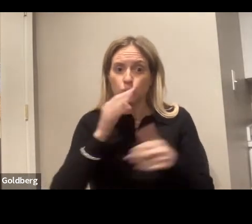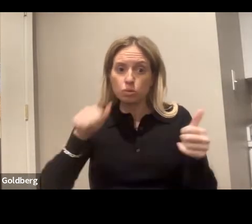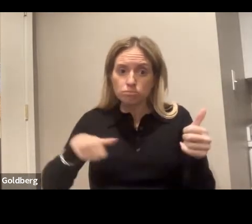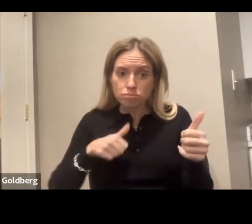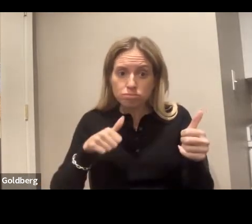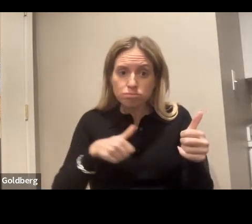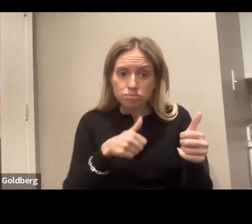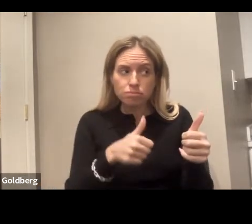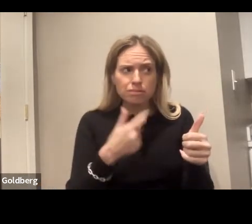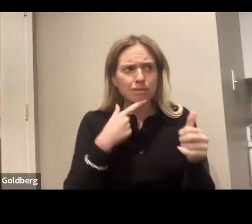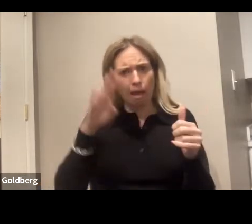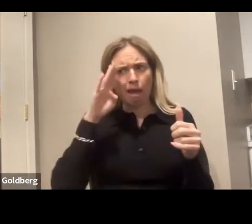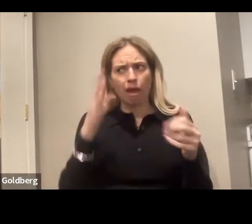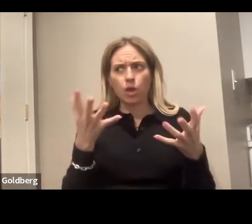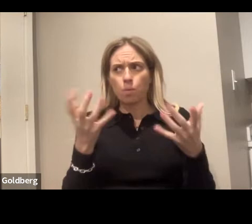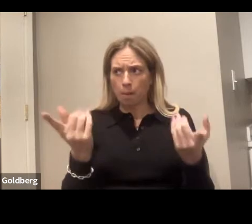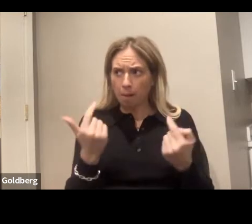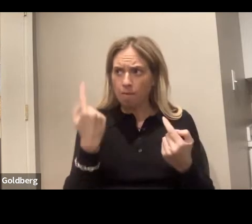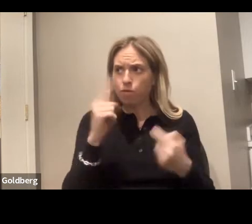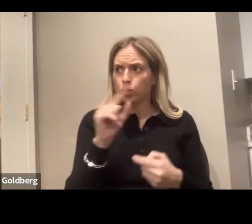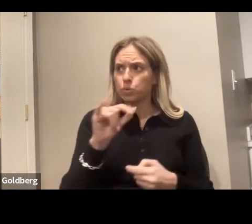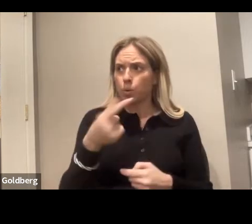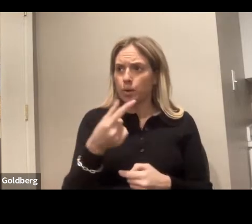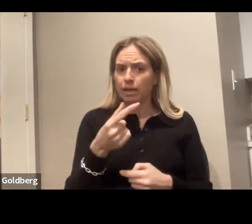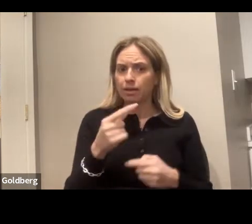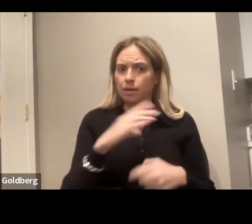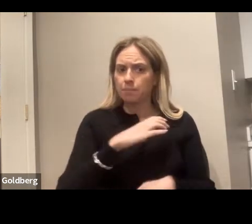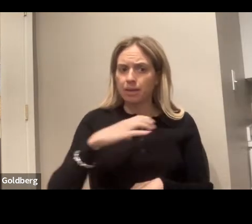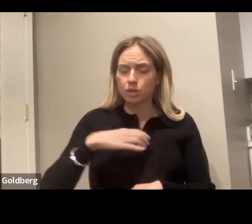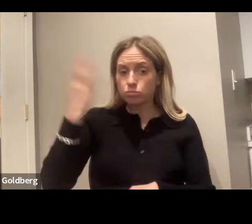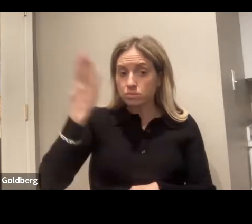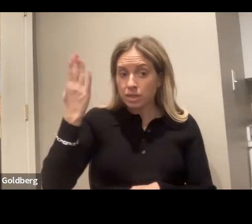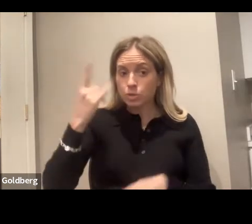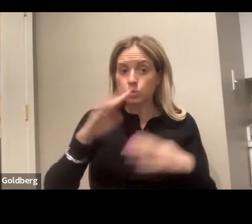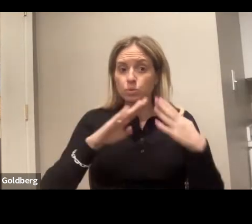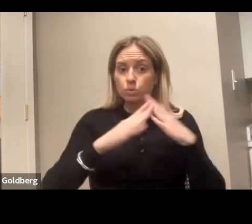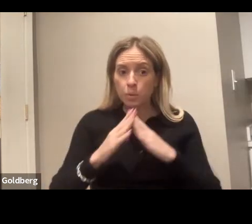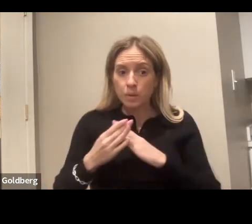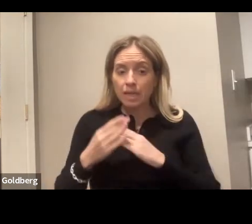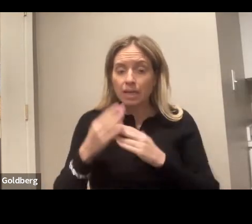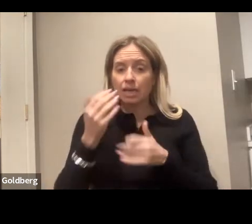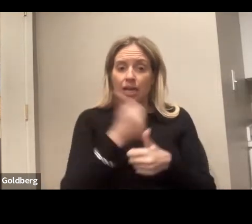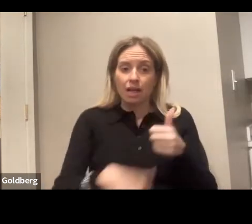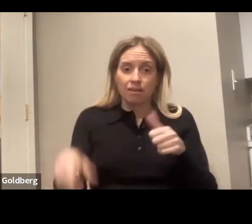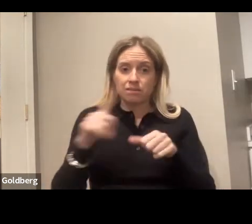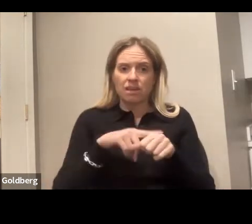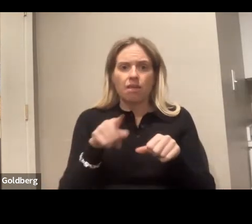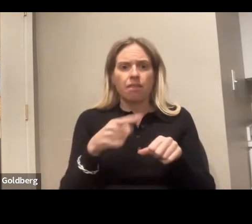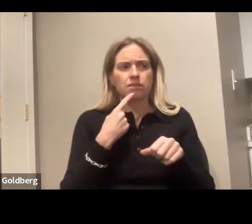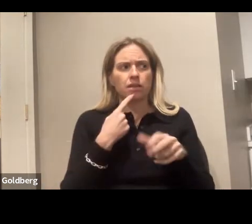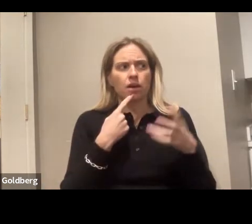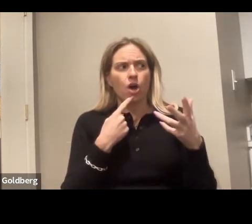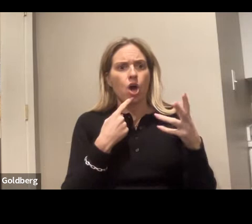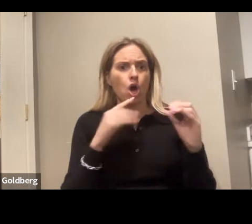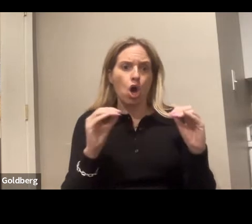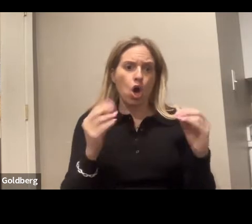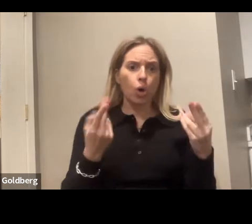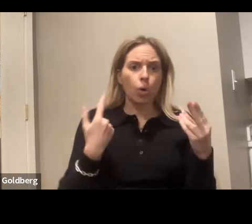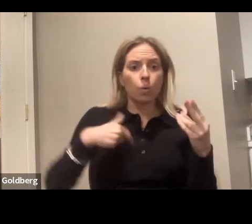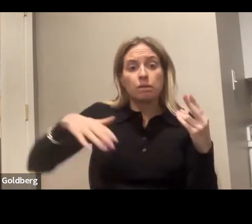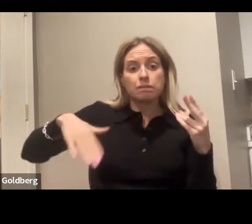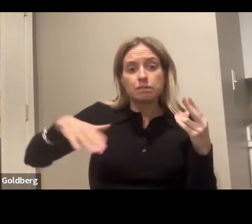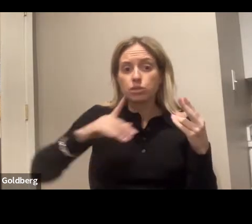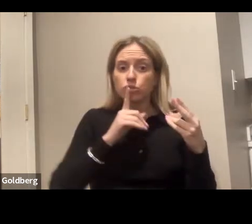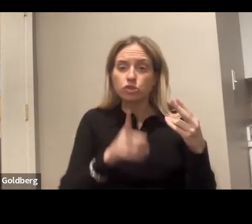you want to come before the zoning committee or the ANC to present to the community? And each time they were like, oh, we're still not sure of it. They